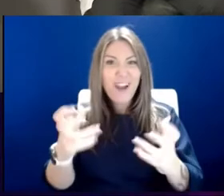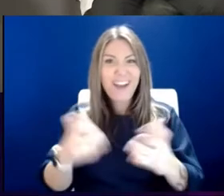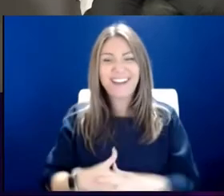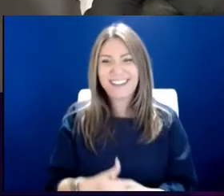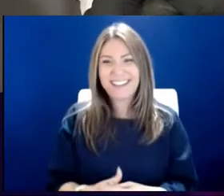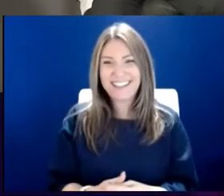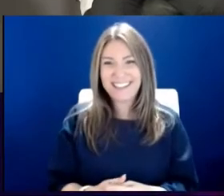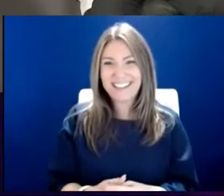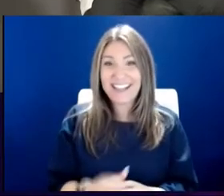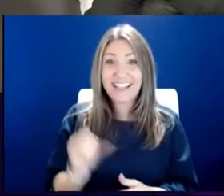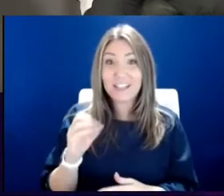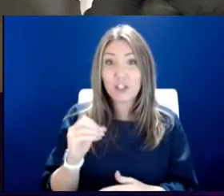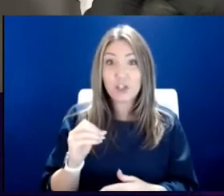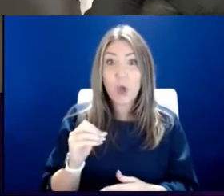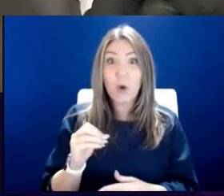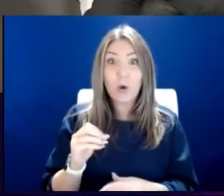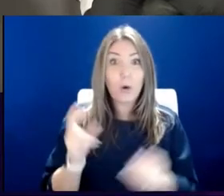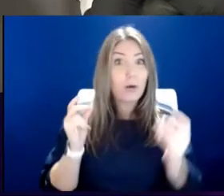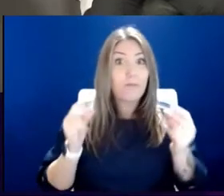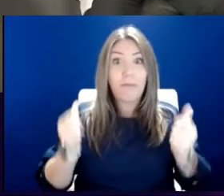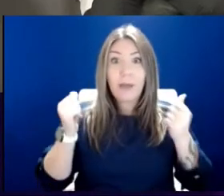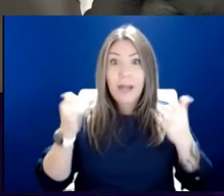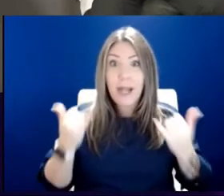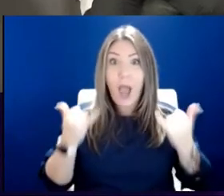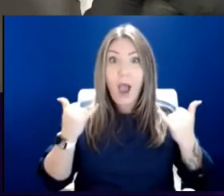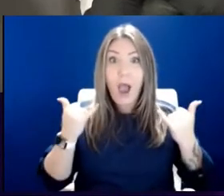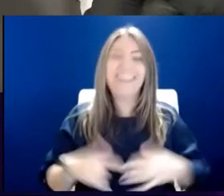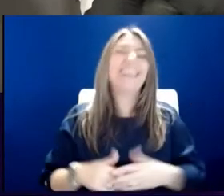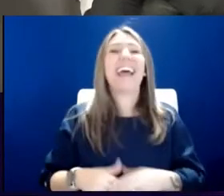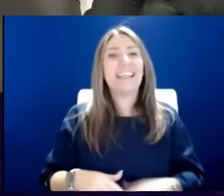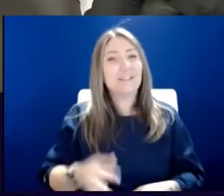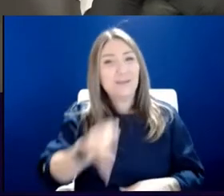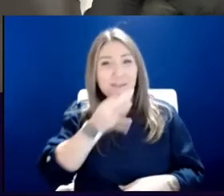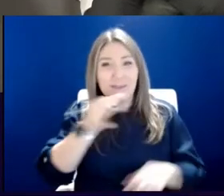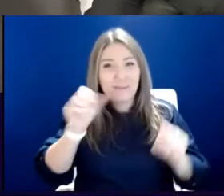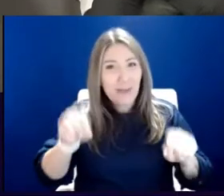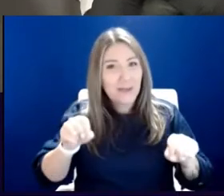So ASAP, as soon as you can? As soon as we can, yes.